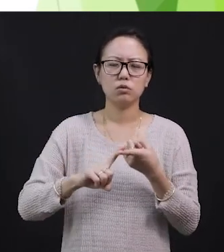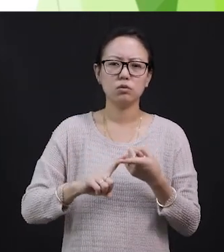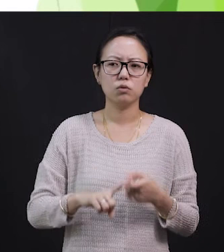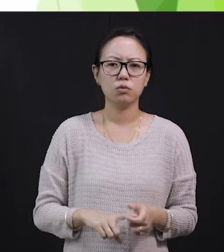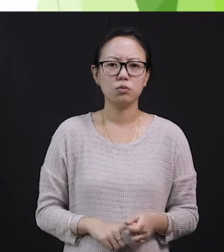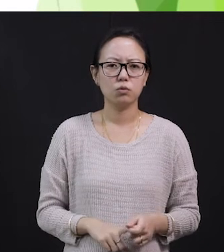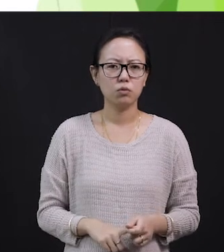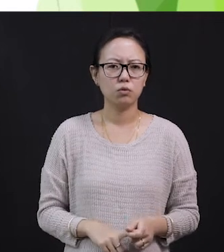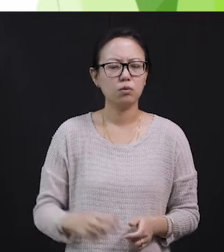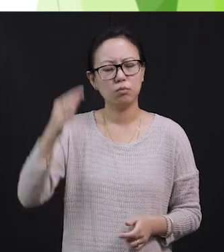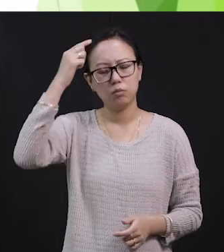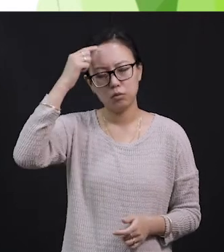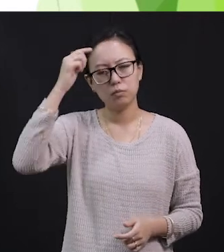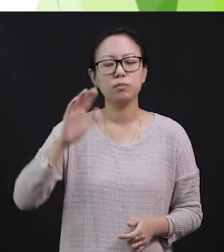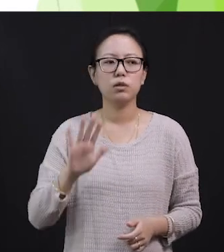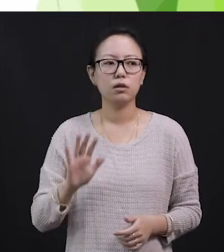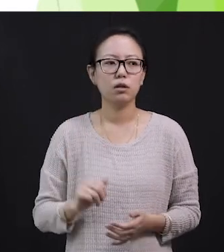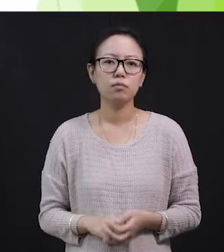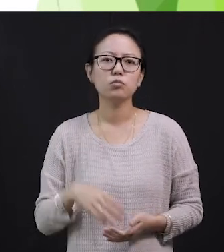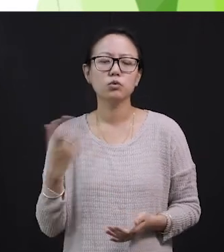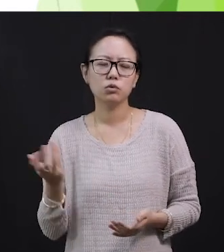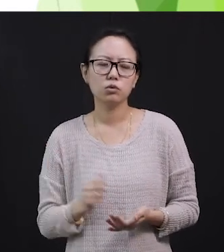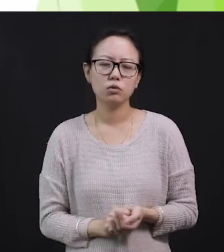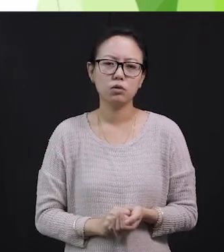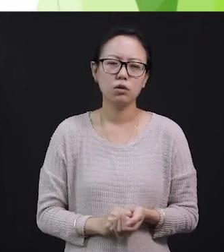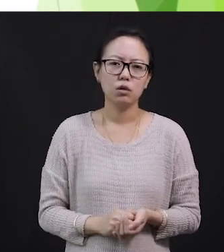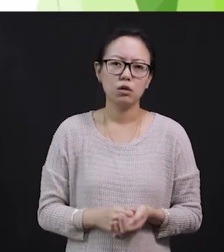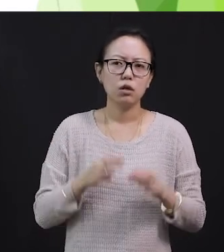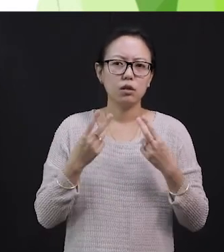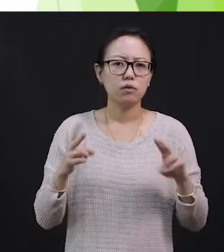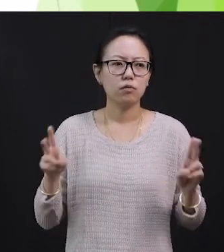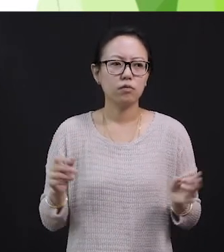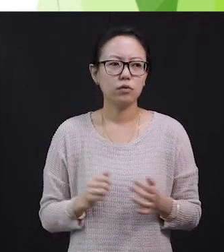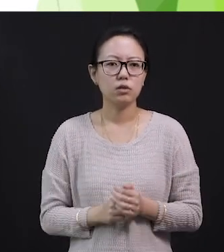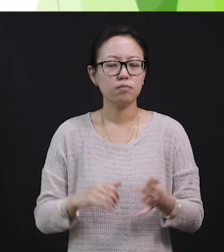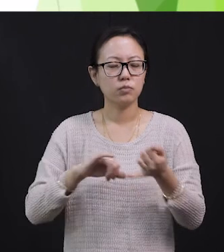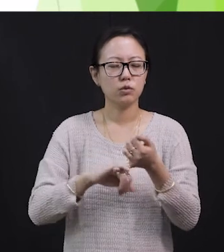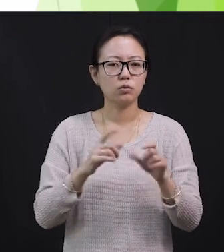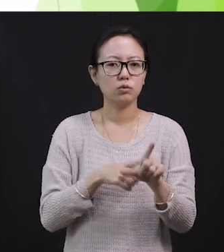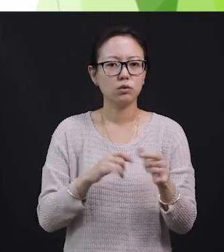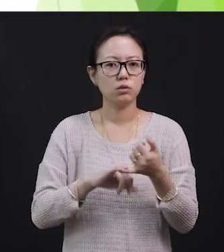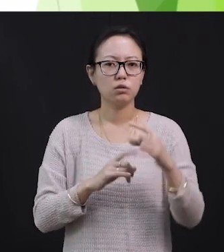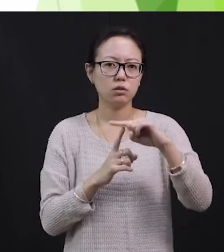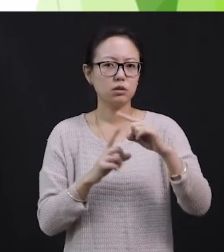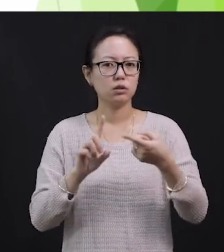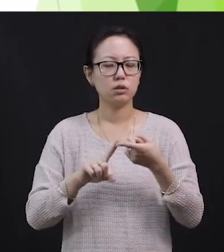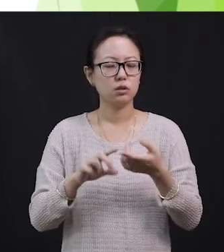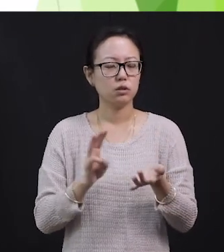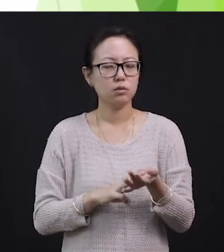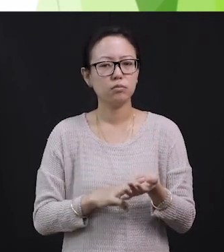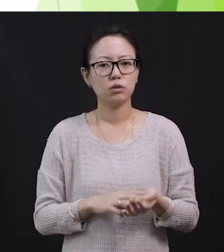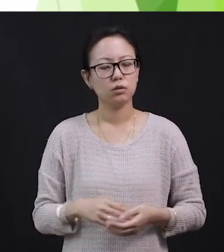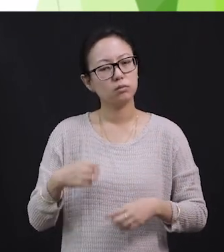reformers came into being. So what were the problems that were faced by women? The first was female infanticide. This is